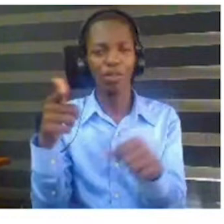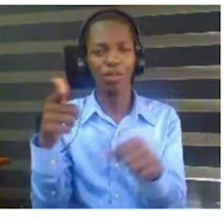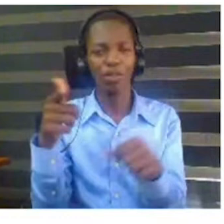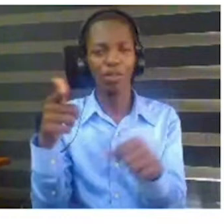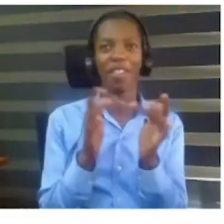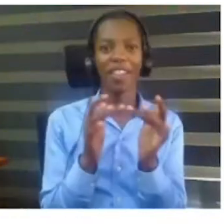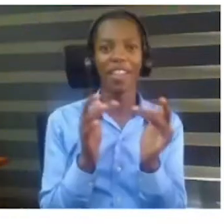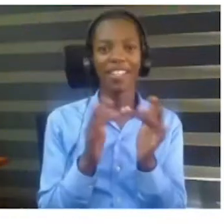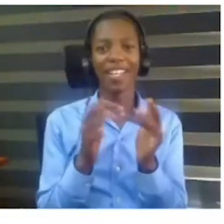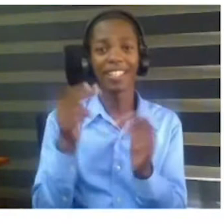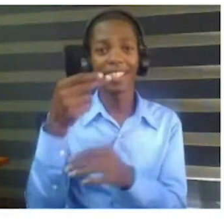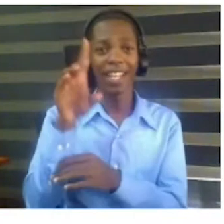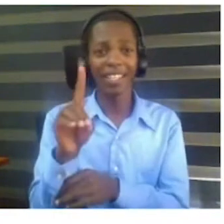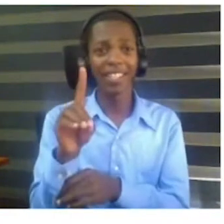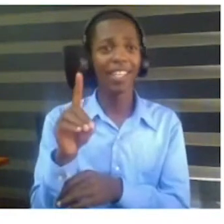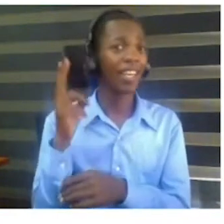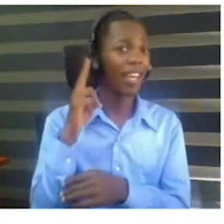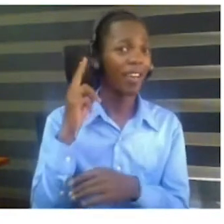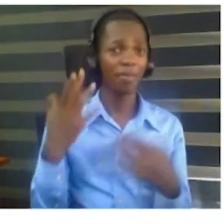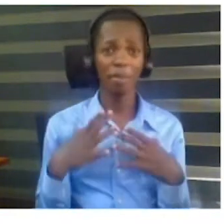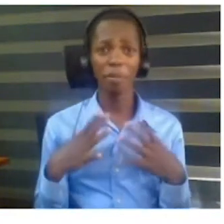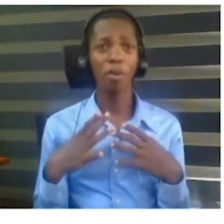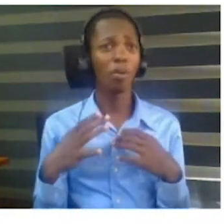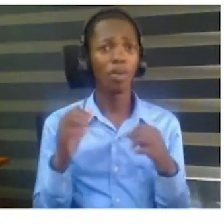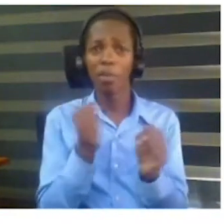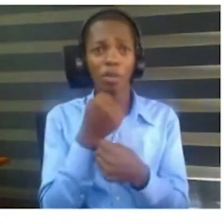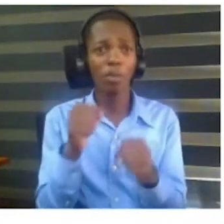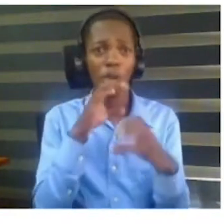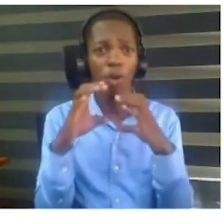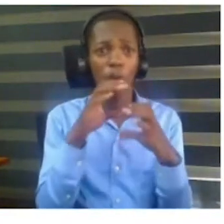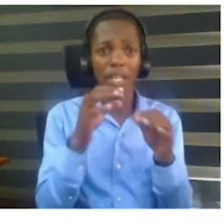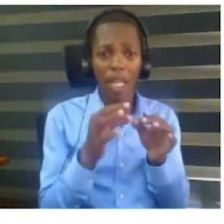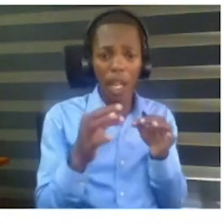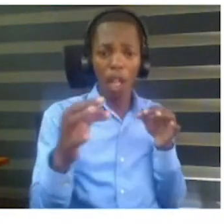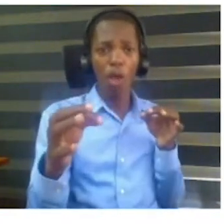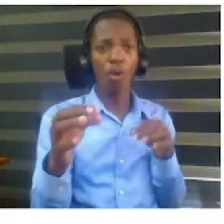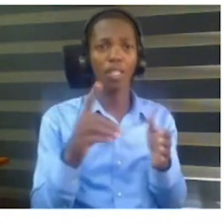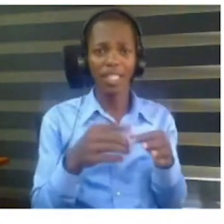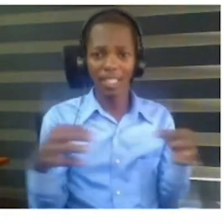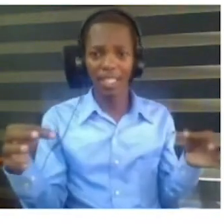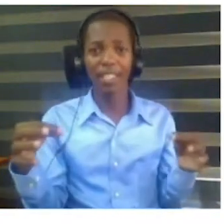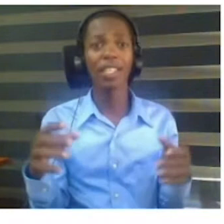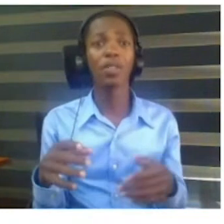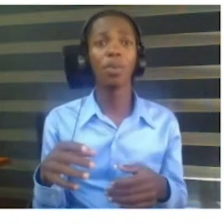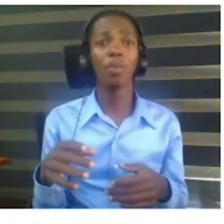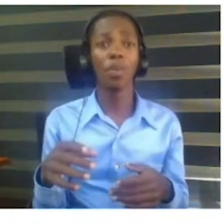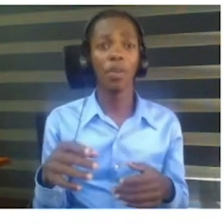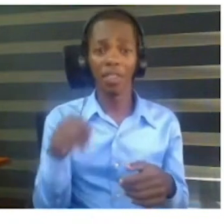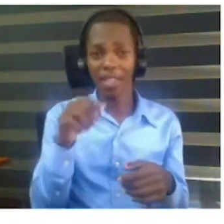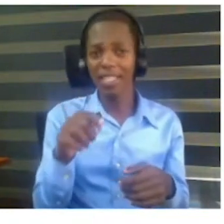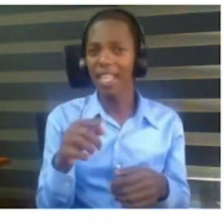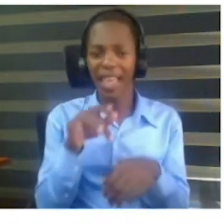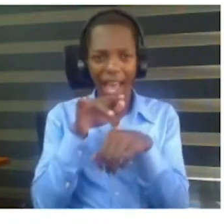to communicate long distance. Vince Cerf developed one of the earliest email protocols.